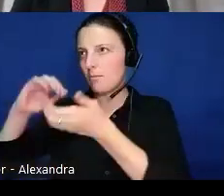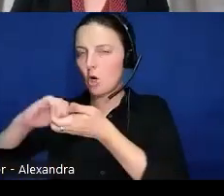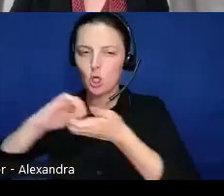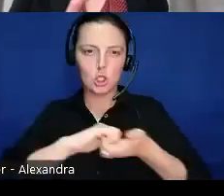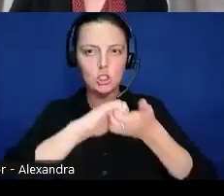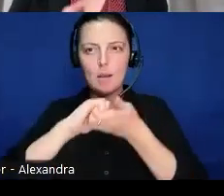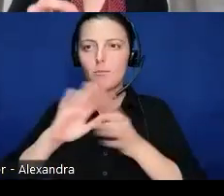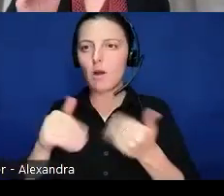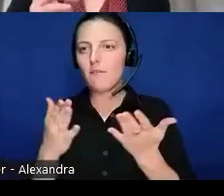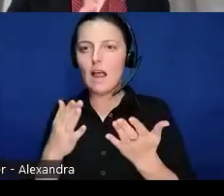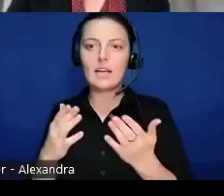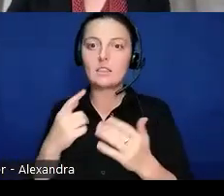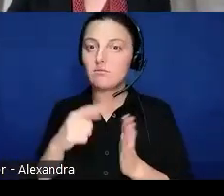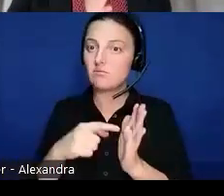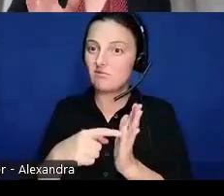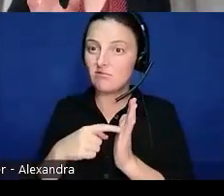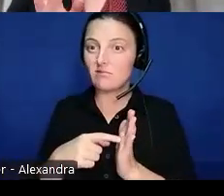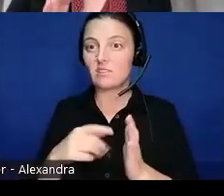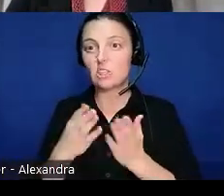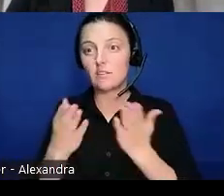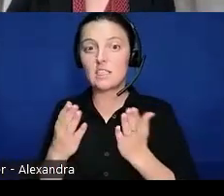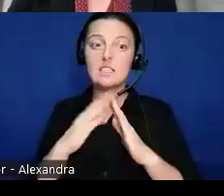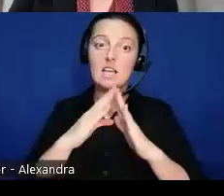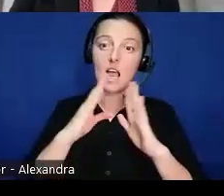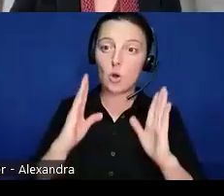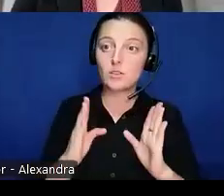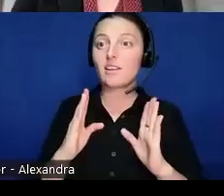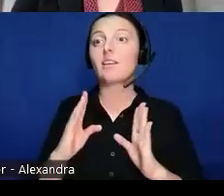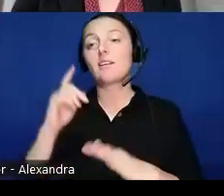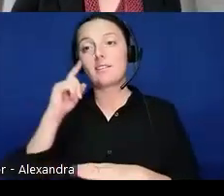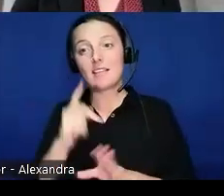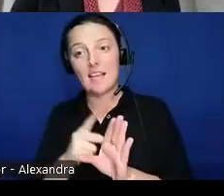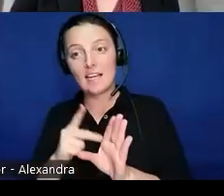being housing, psychiatry, and medical care.